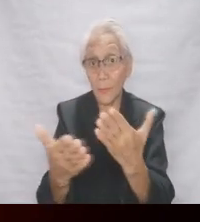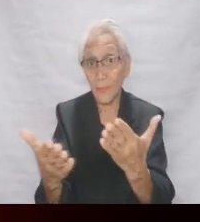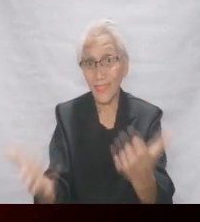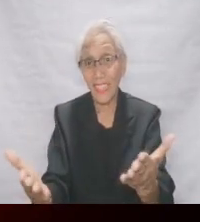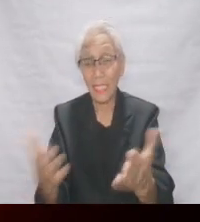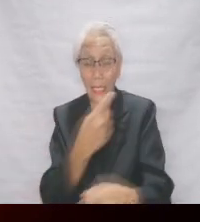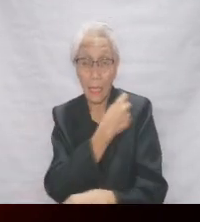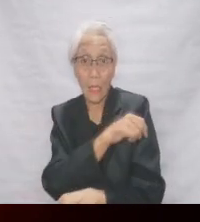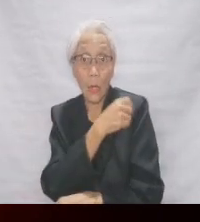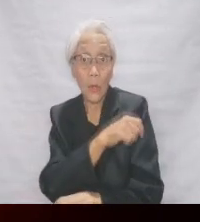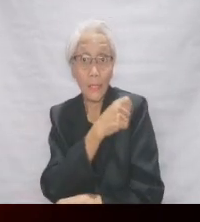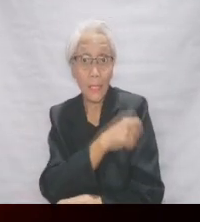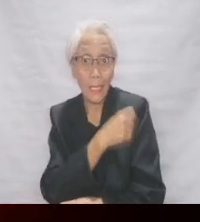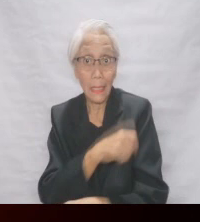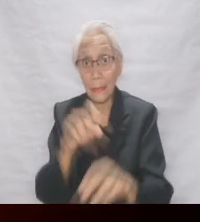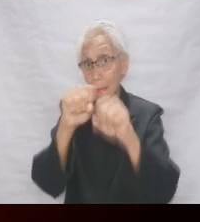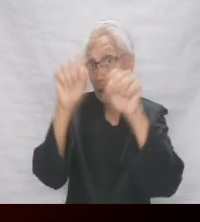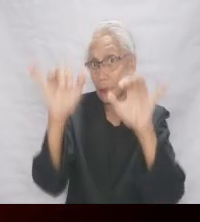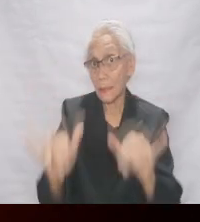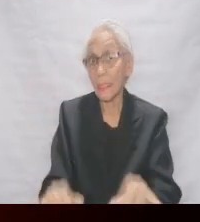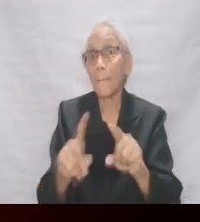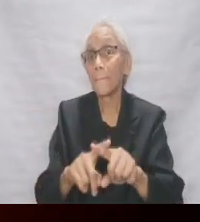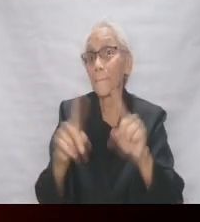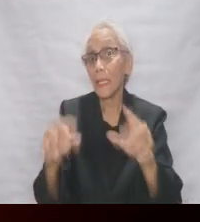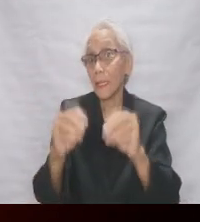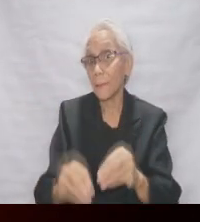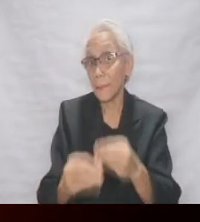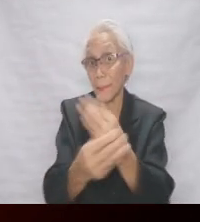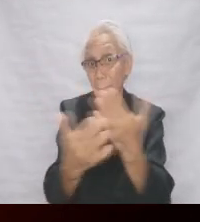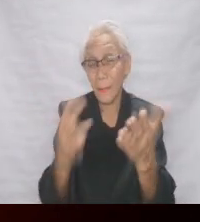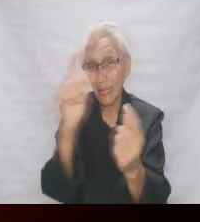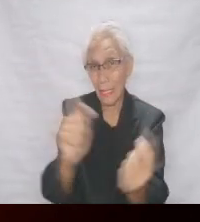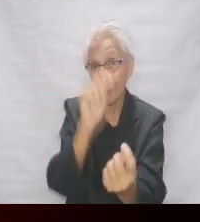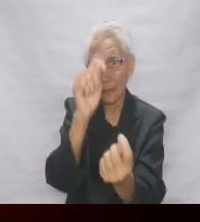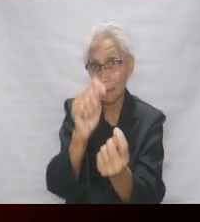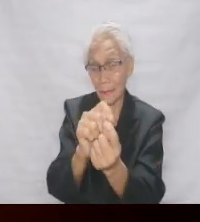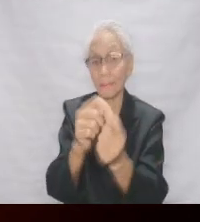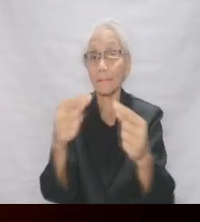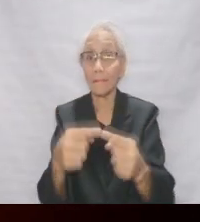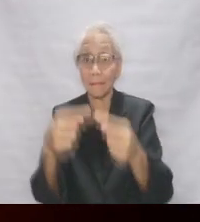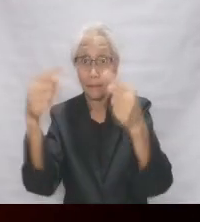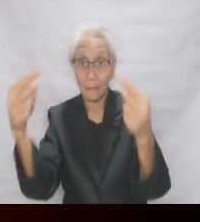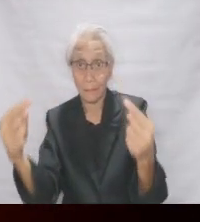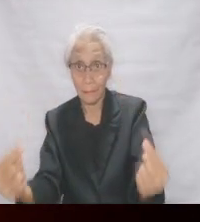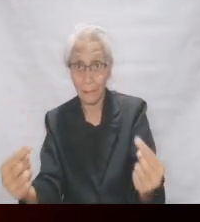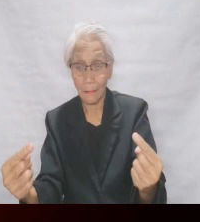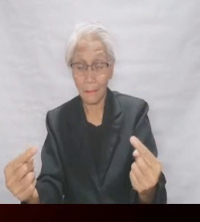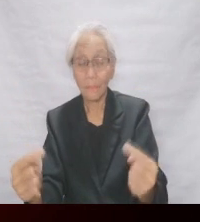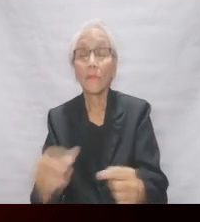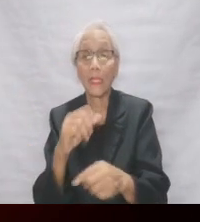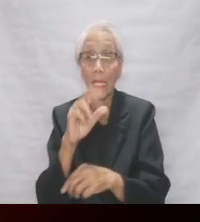a coherent theological system, but by providing the exact opposite po nito,